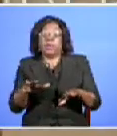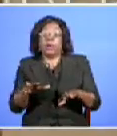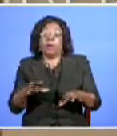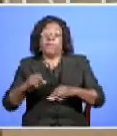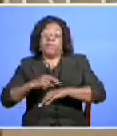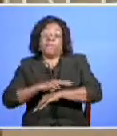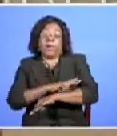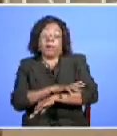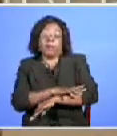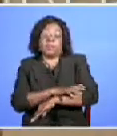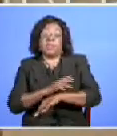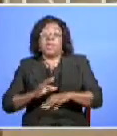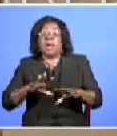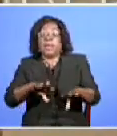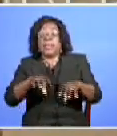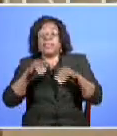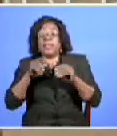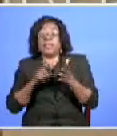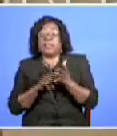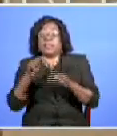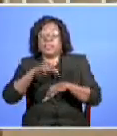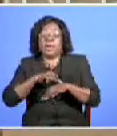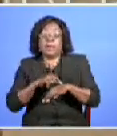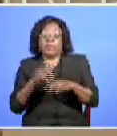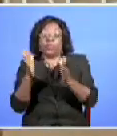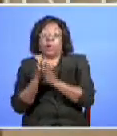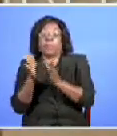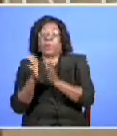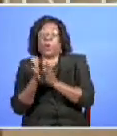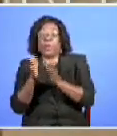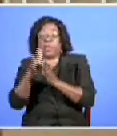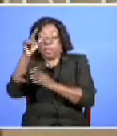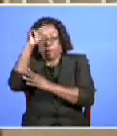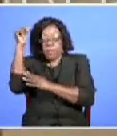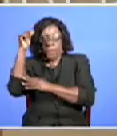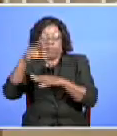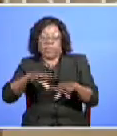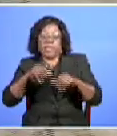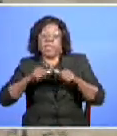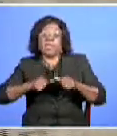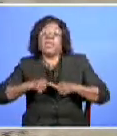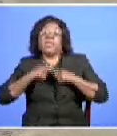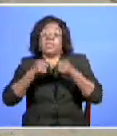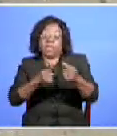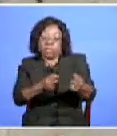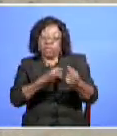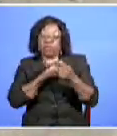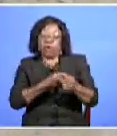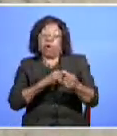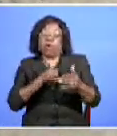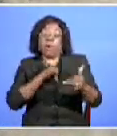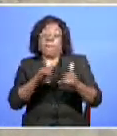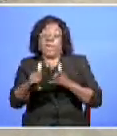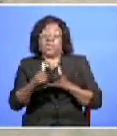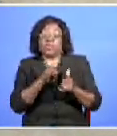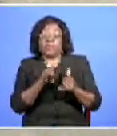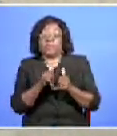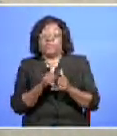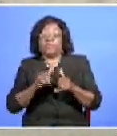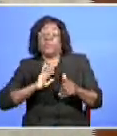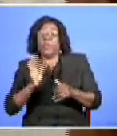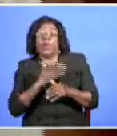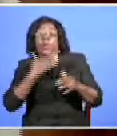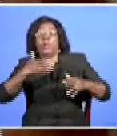And I take this time to applaud the government in taking such strong measures. We rejoice with those who